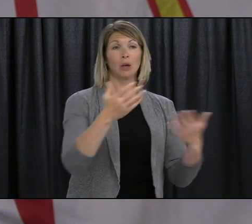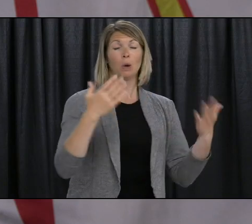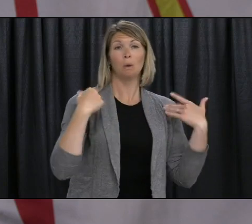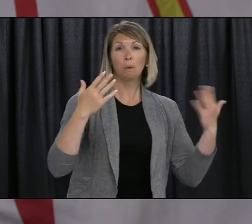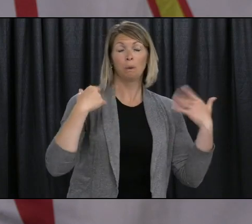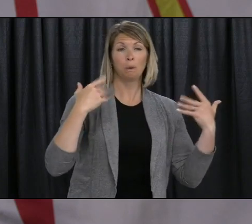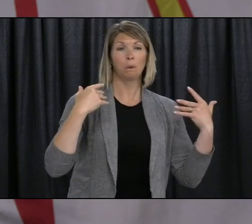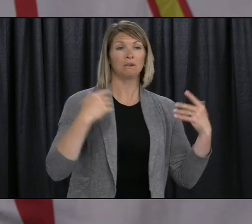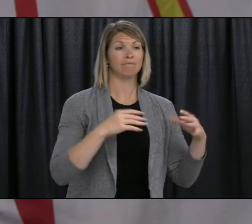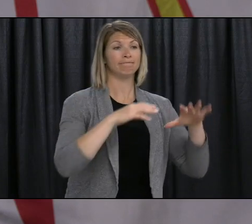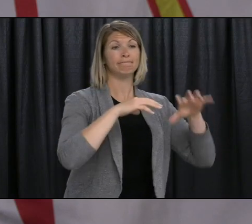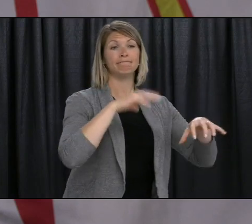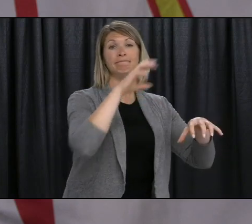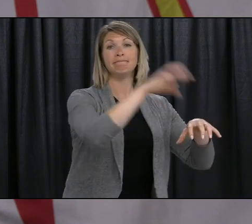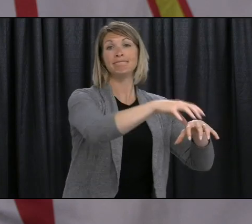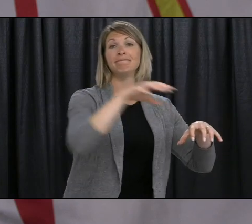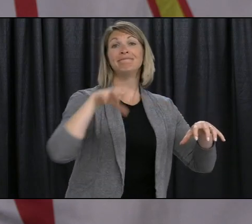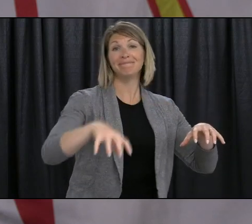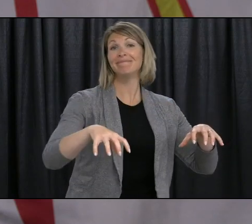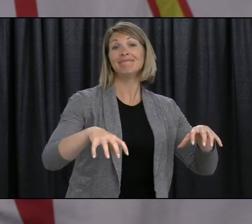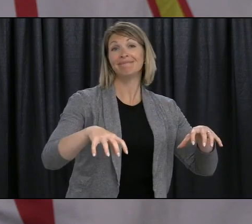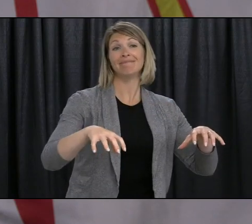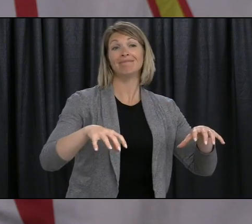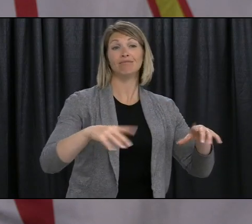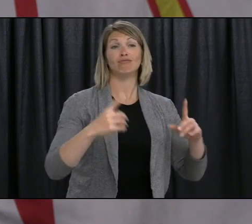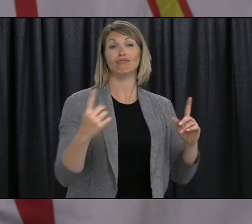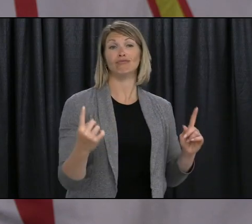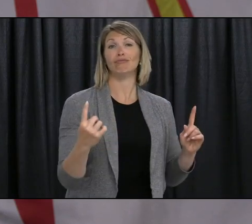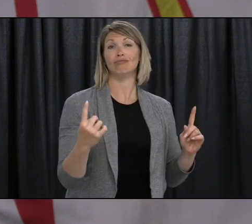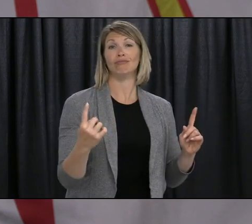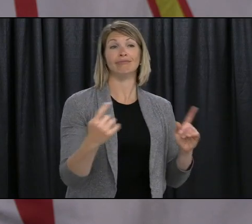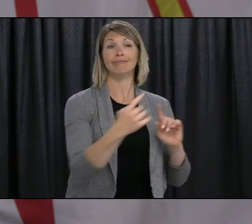people are staying within their bubbles, and physically